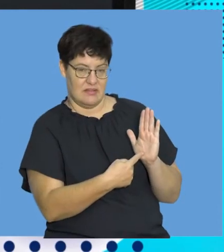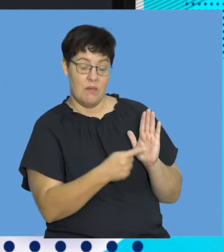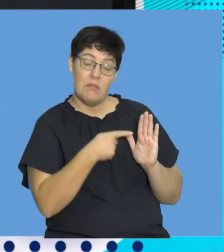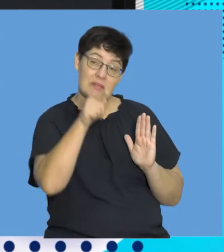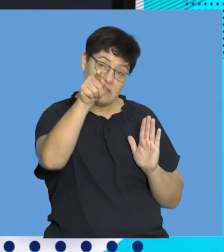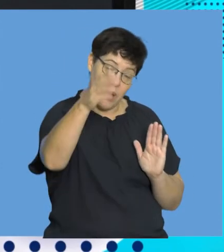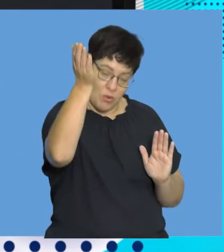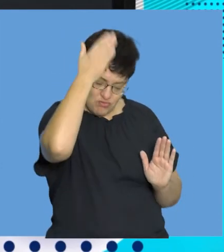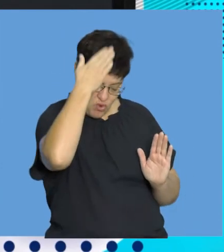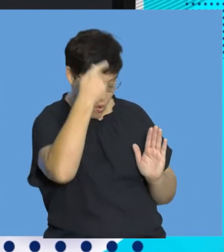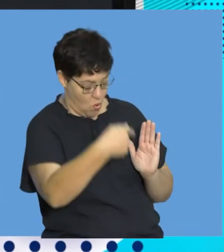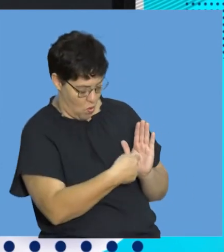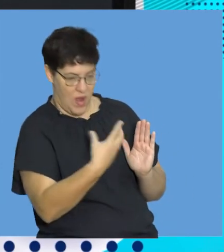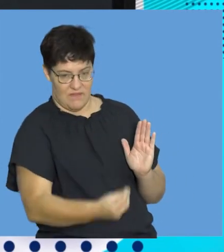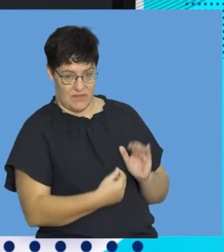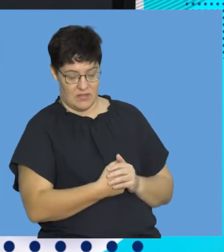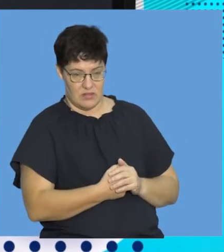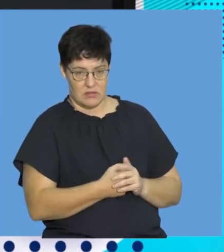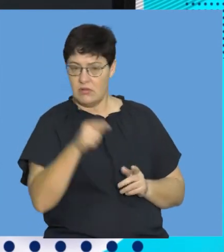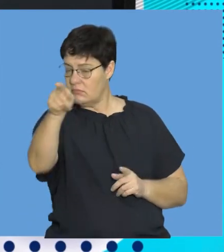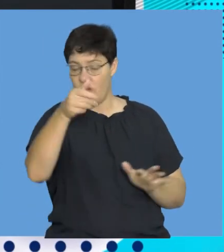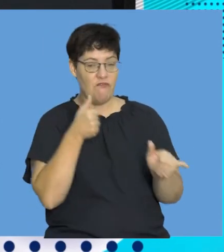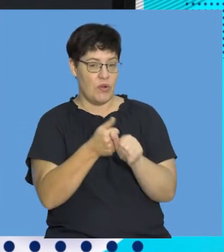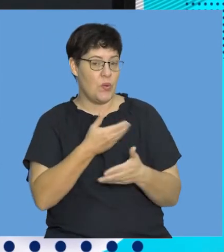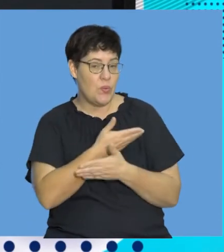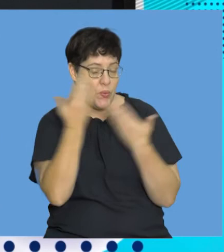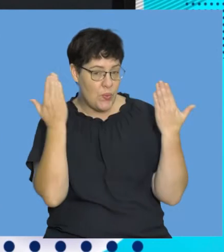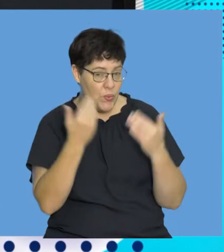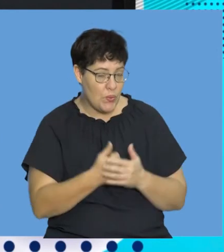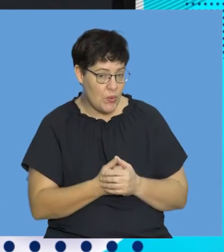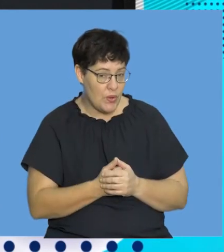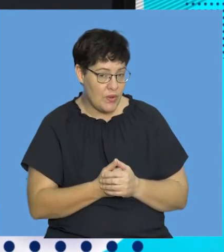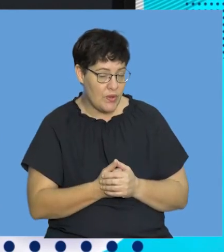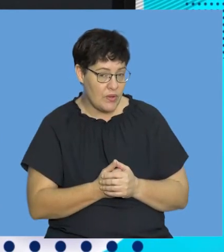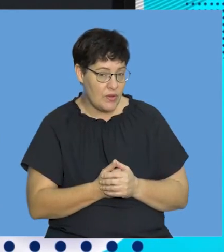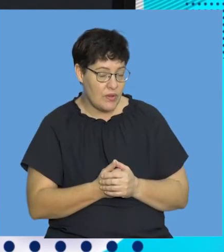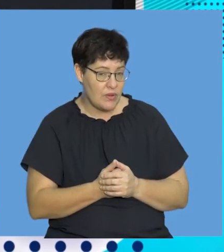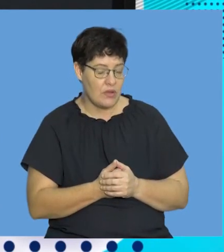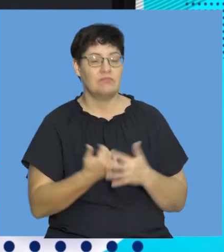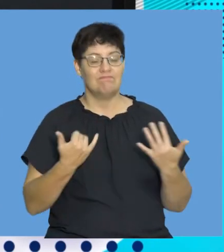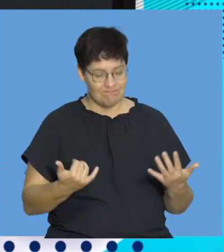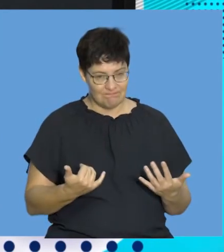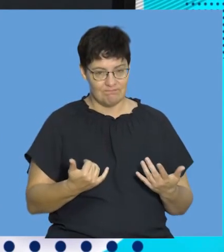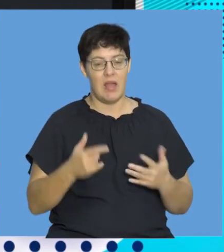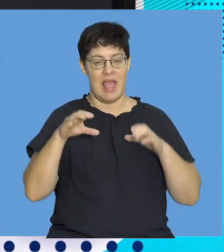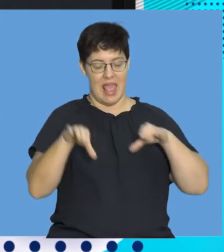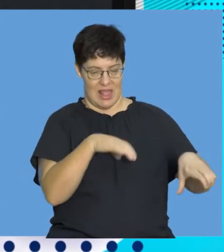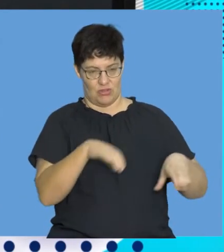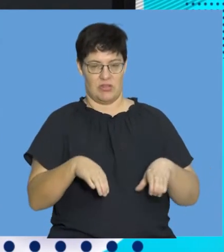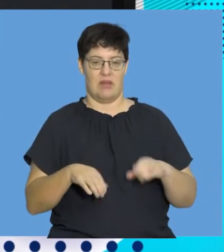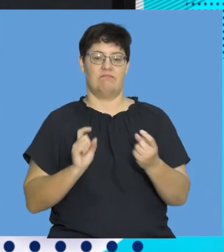Now, obviously, if a debtor does not comply with the credit terms, then you need to take